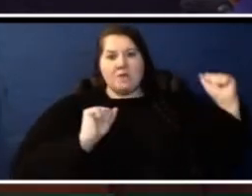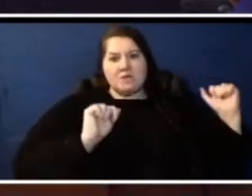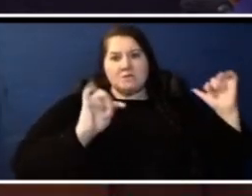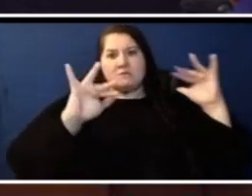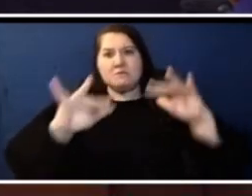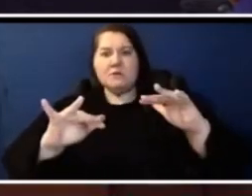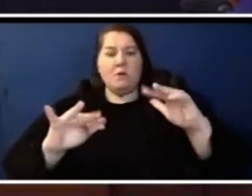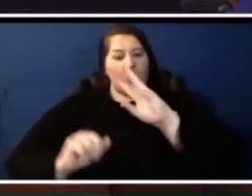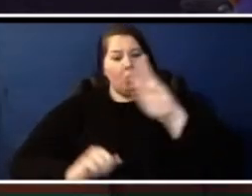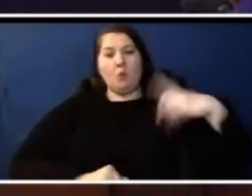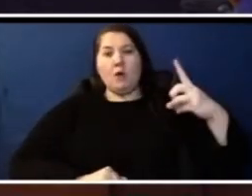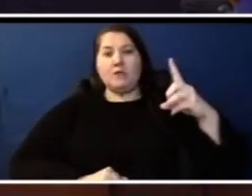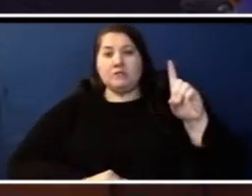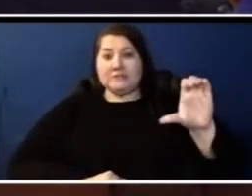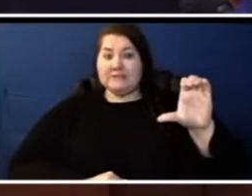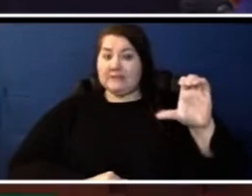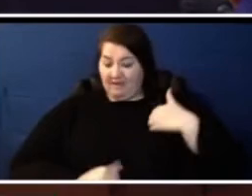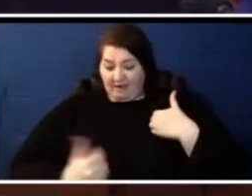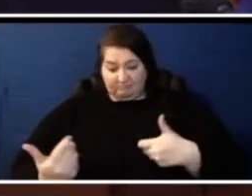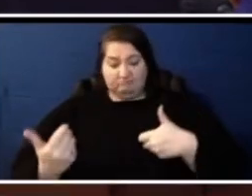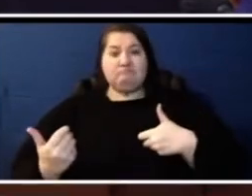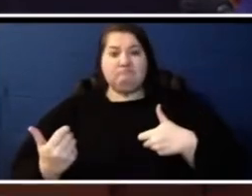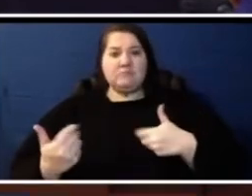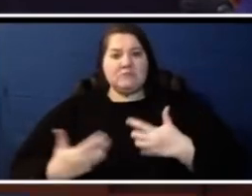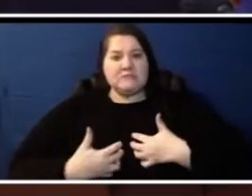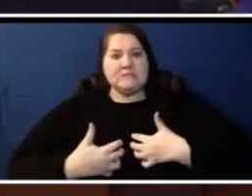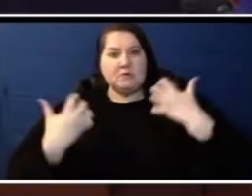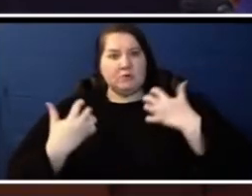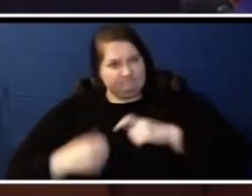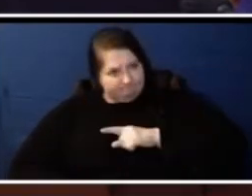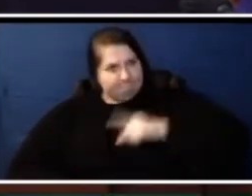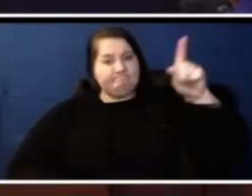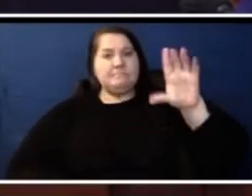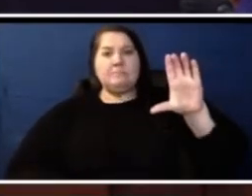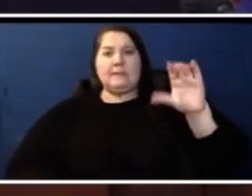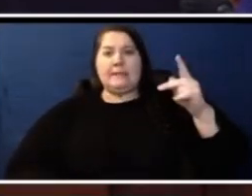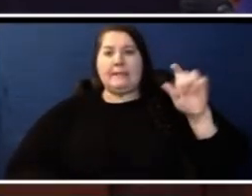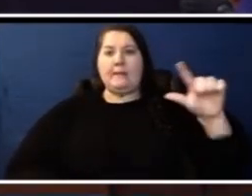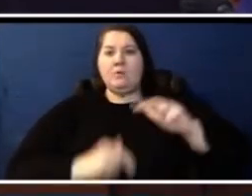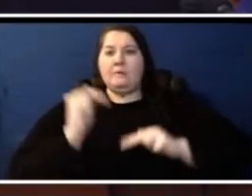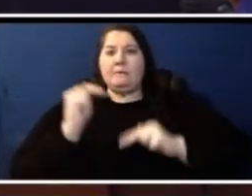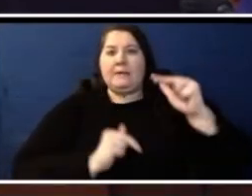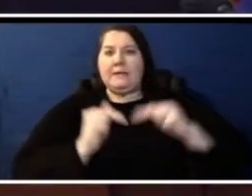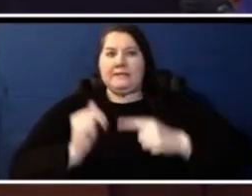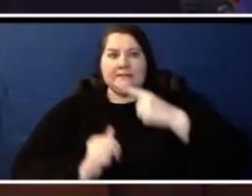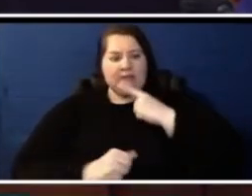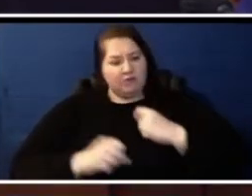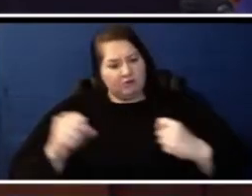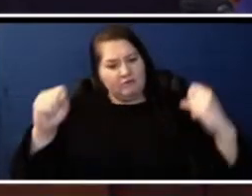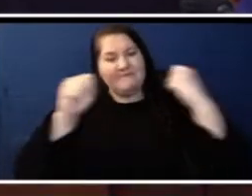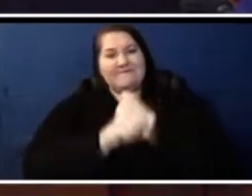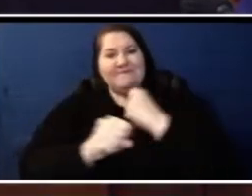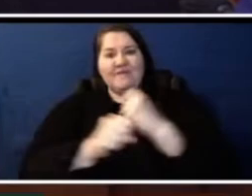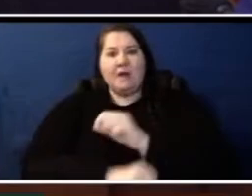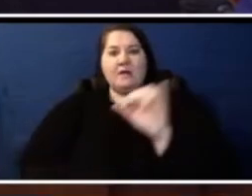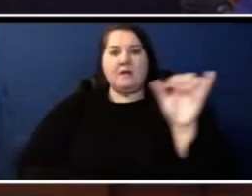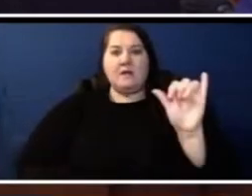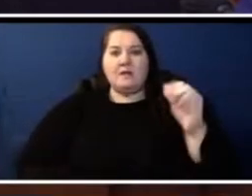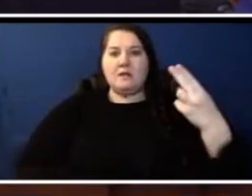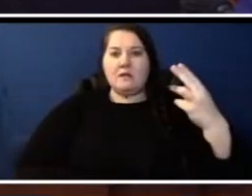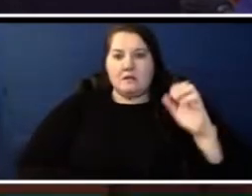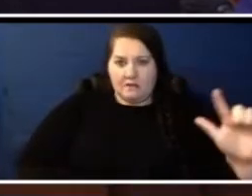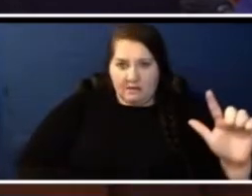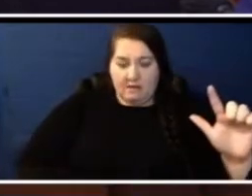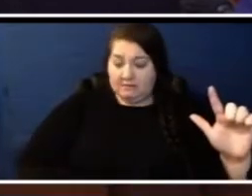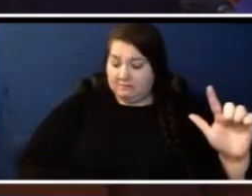armed and angry, pointed them to the Capitol and told them to fight like hell. There's no doubt